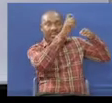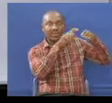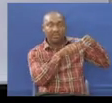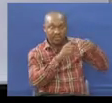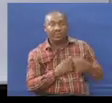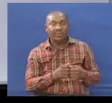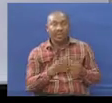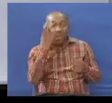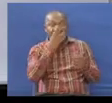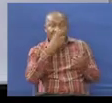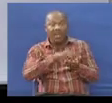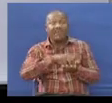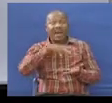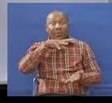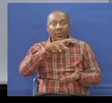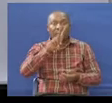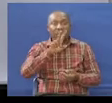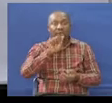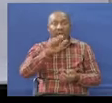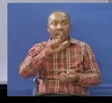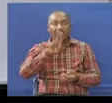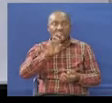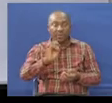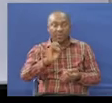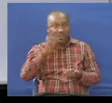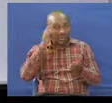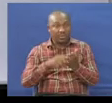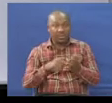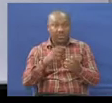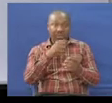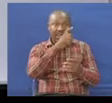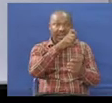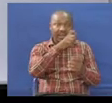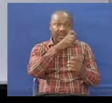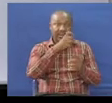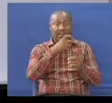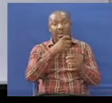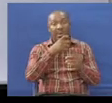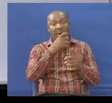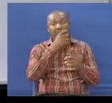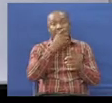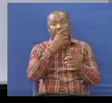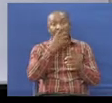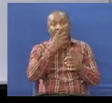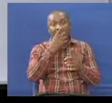the value of x and the value of, it can be x, 1 or 2. That is solving the quadratic